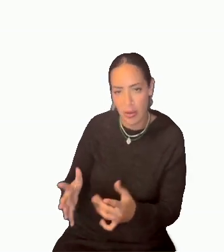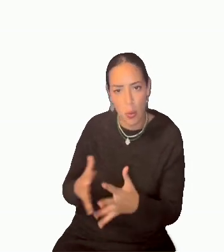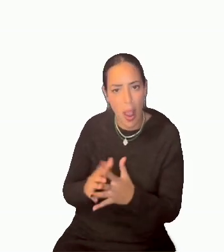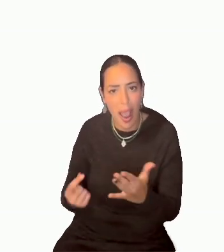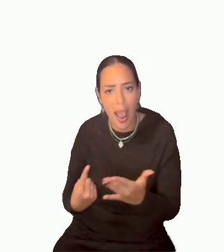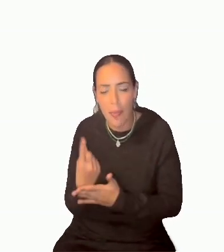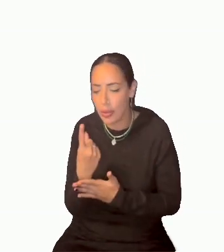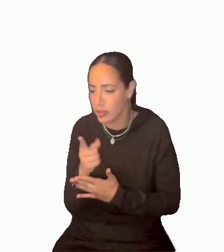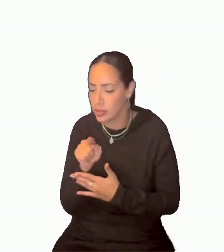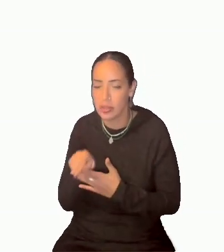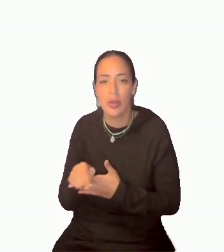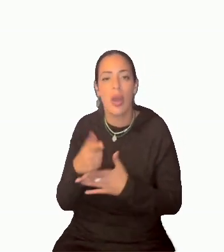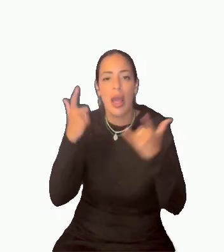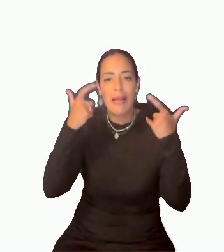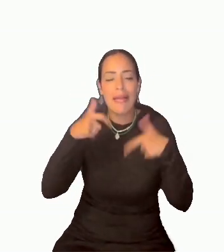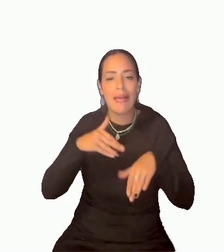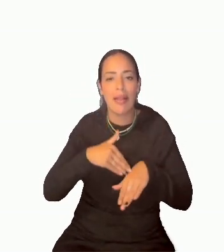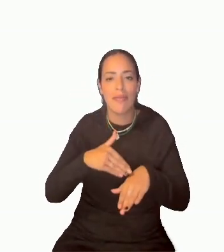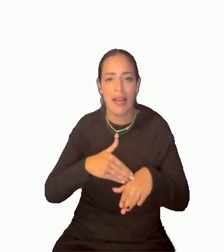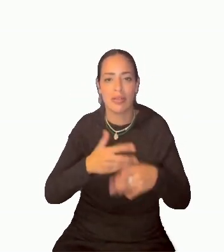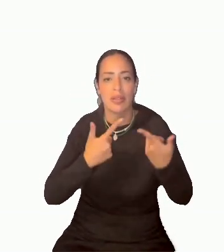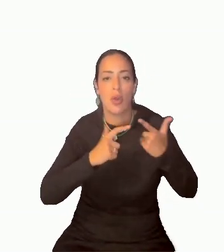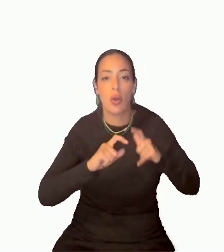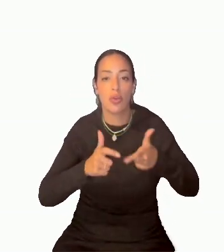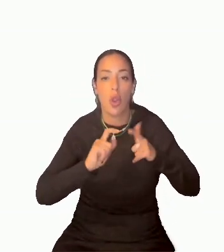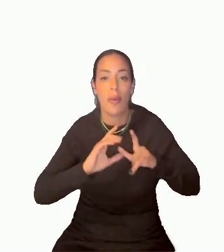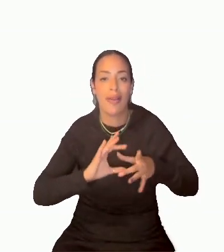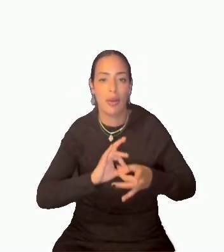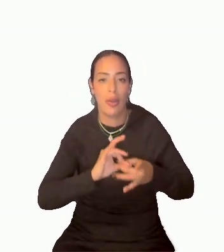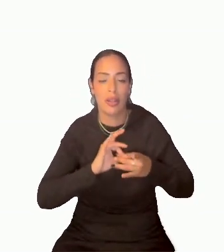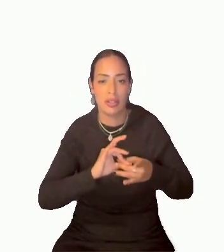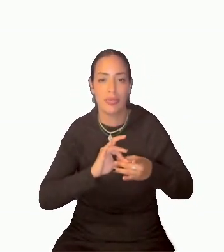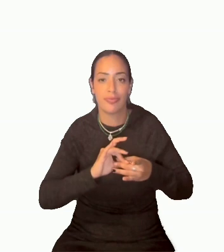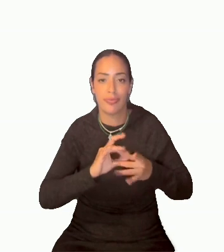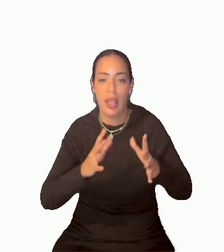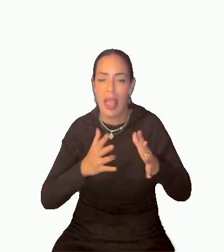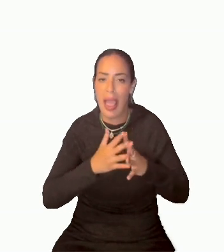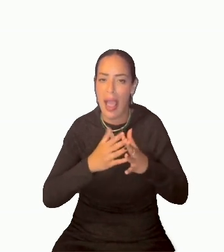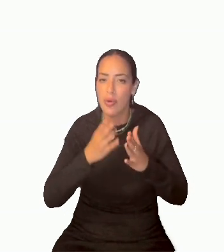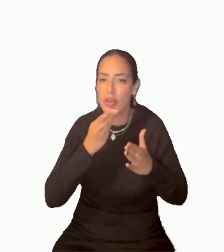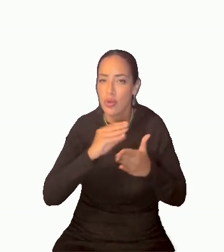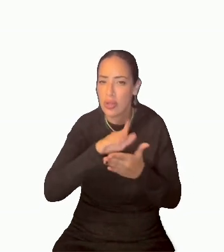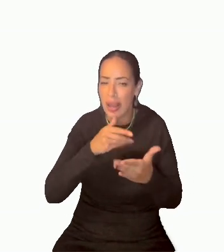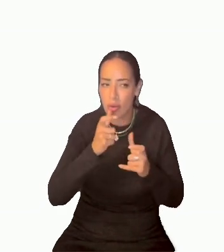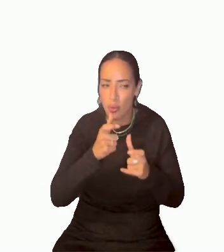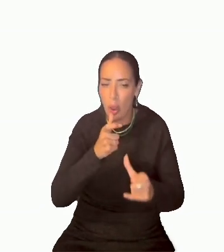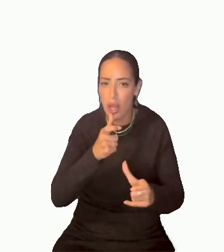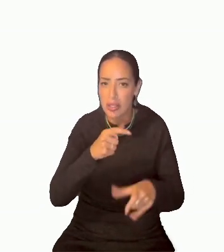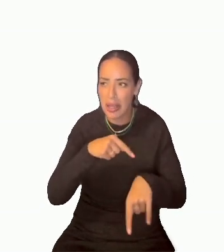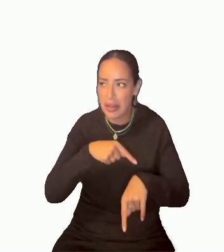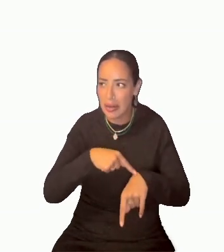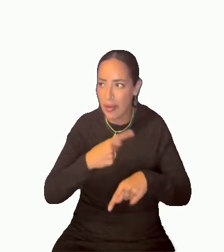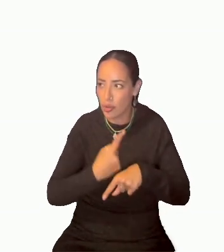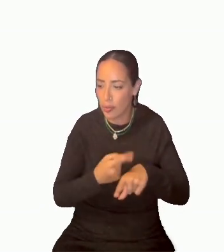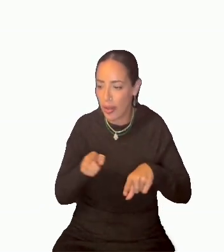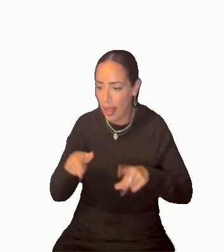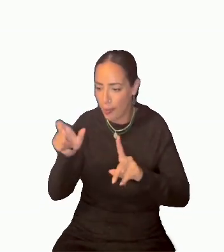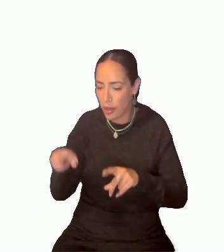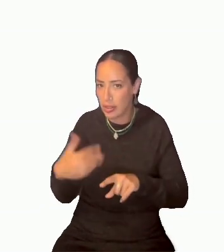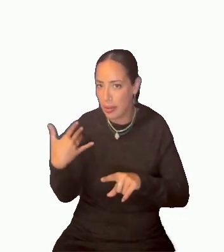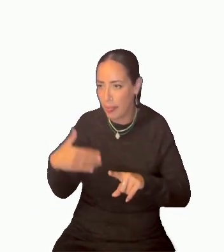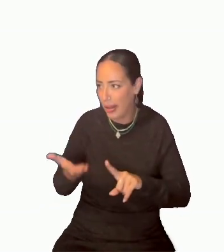process, ongoing liaison, including the use of language, tense, not knowing and saying the wrong